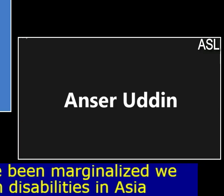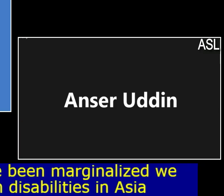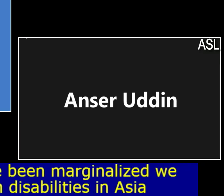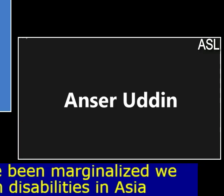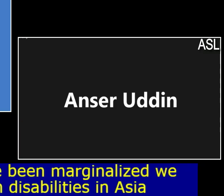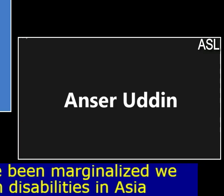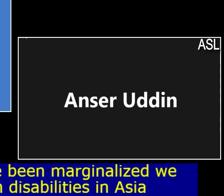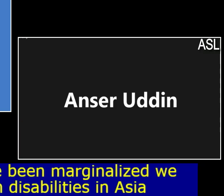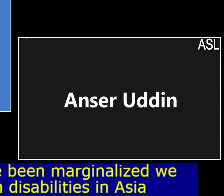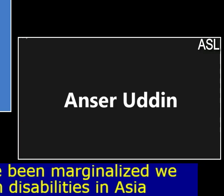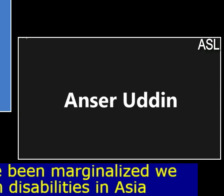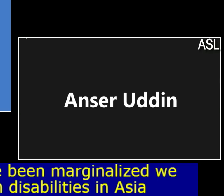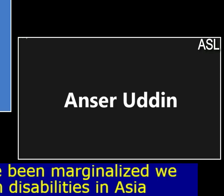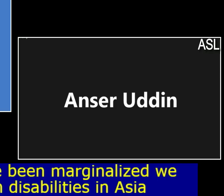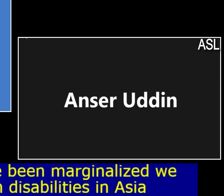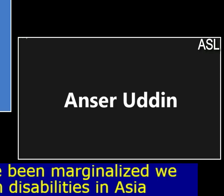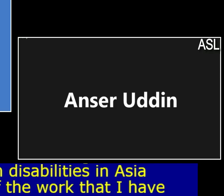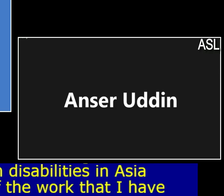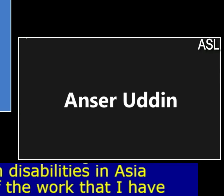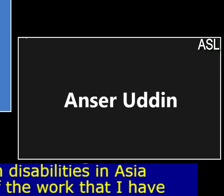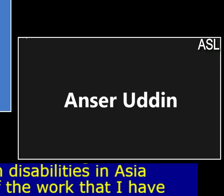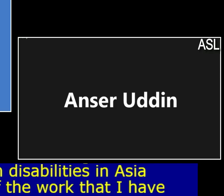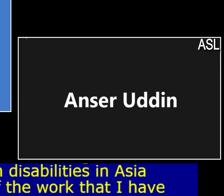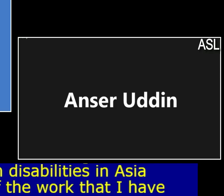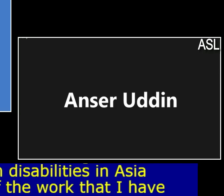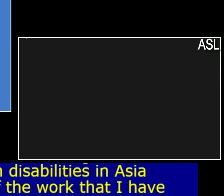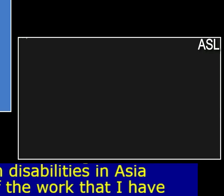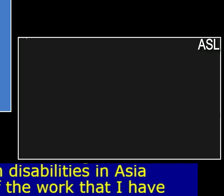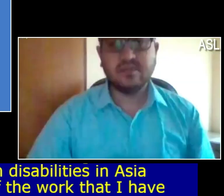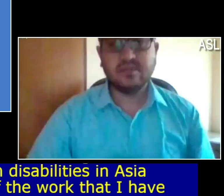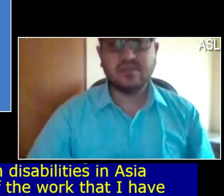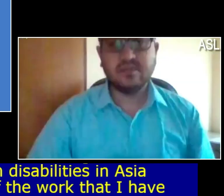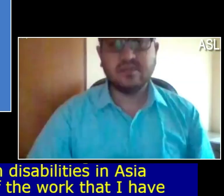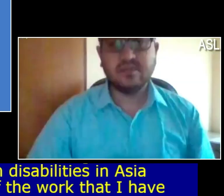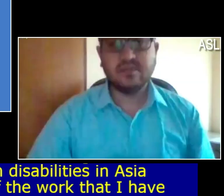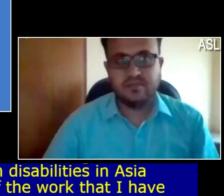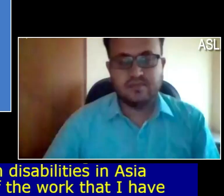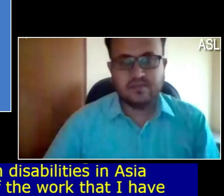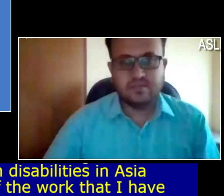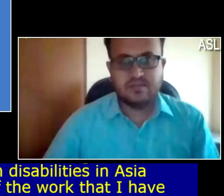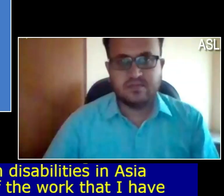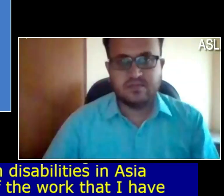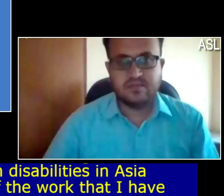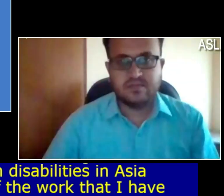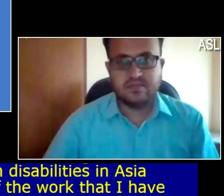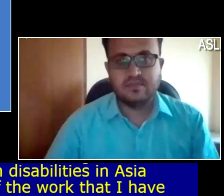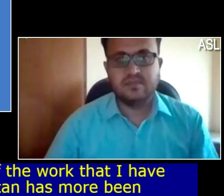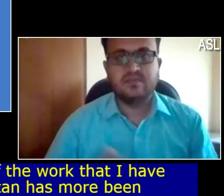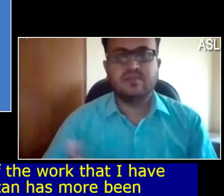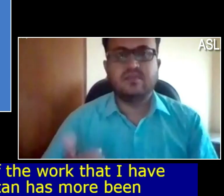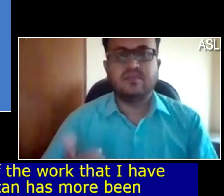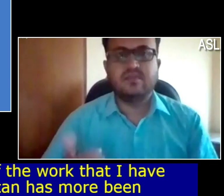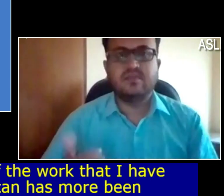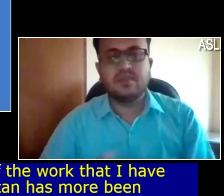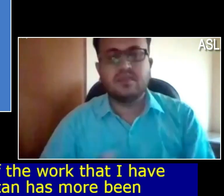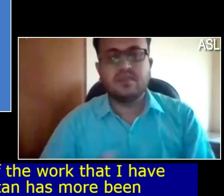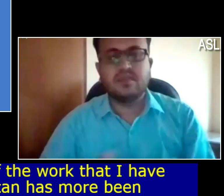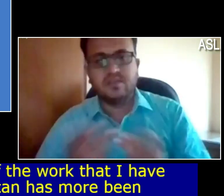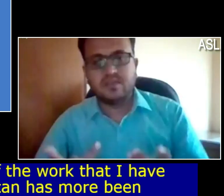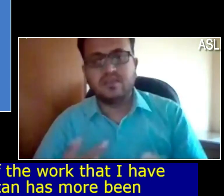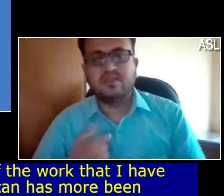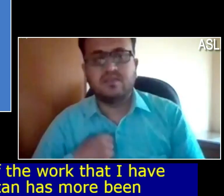have observed, again, in Asia Pacific, including Pakistan, has been more towards the the helping factor. We have not been